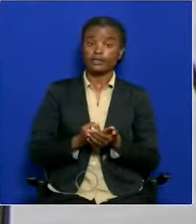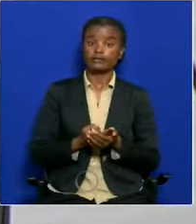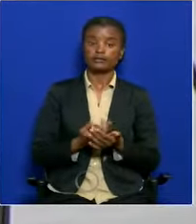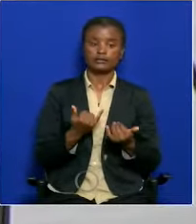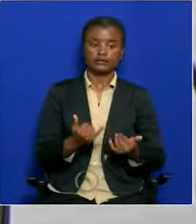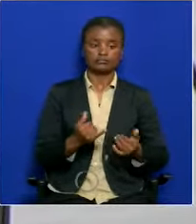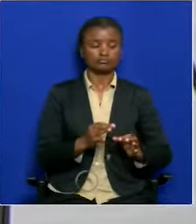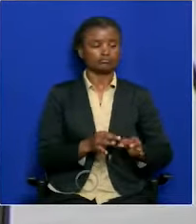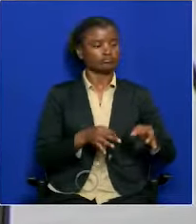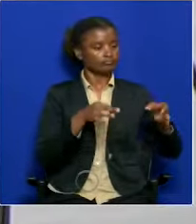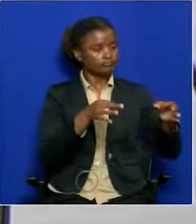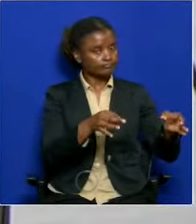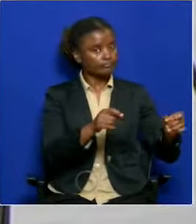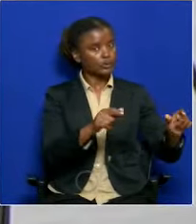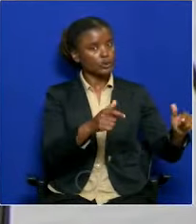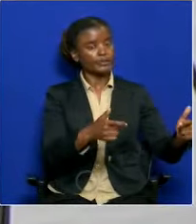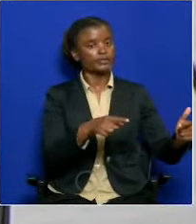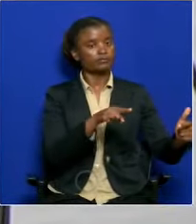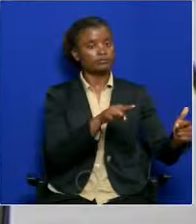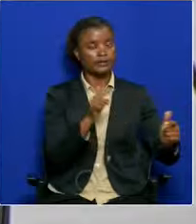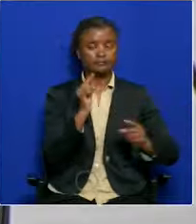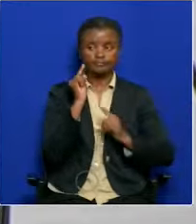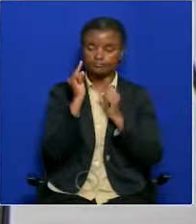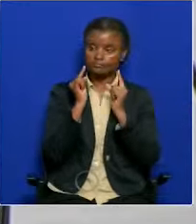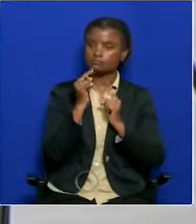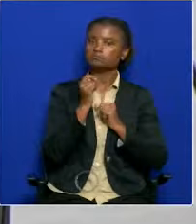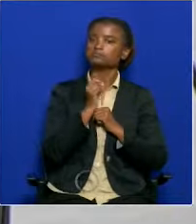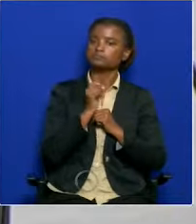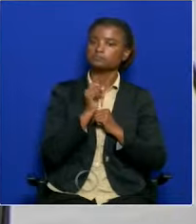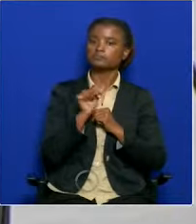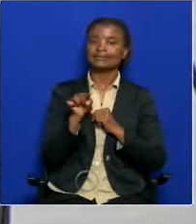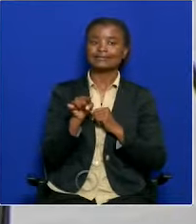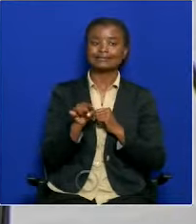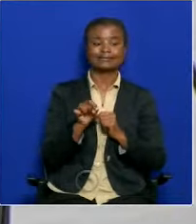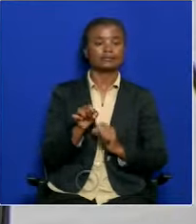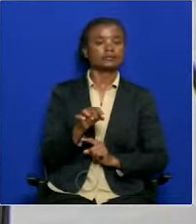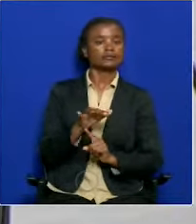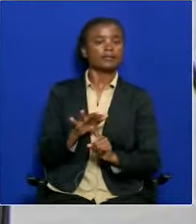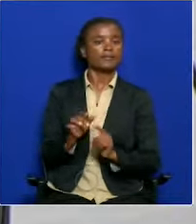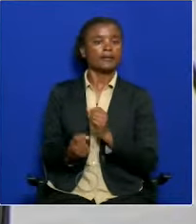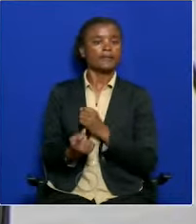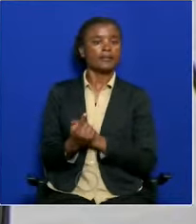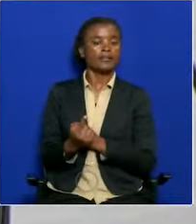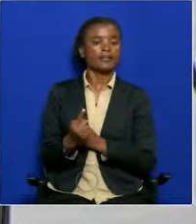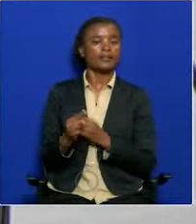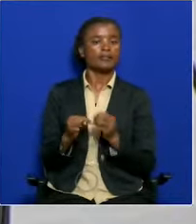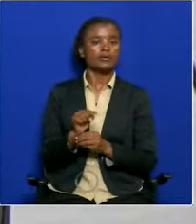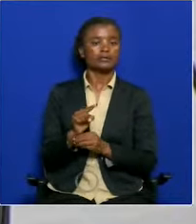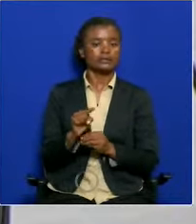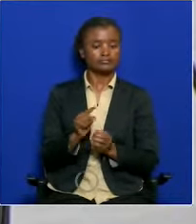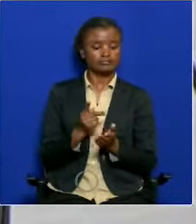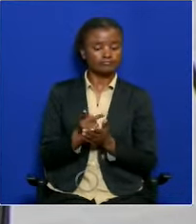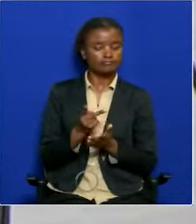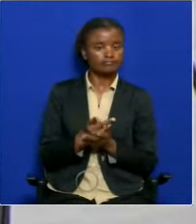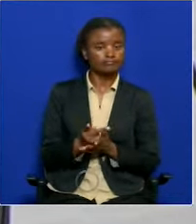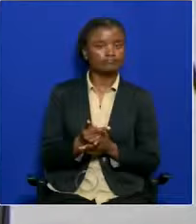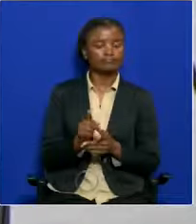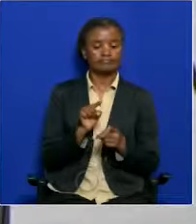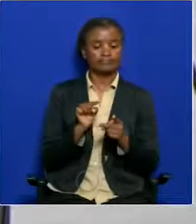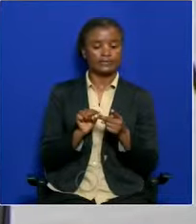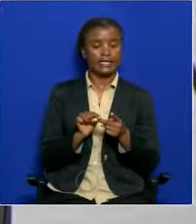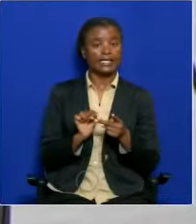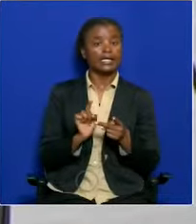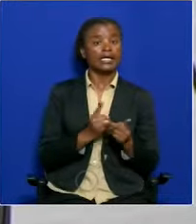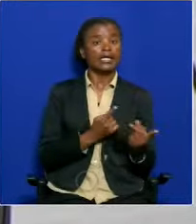may consider whether the circumstances surrounding the preparation and execution of the affidavit